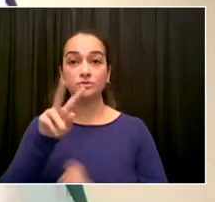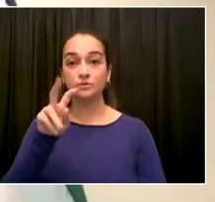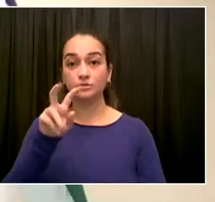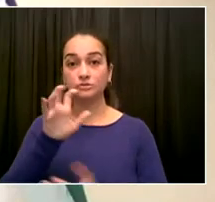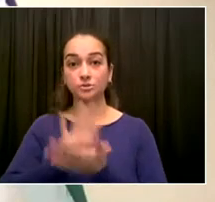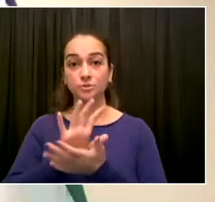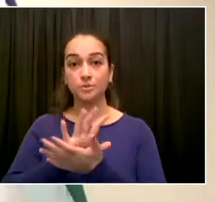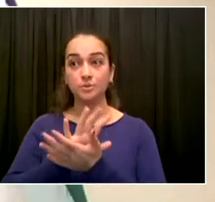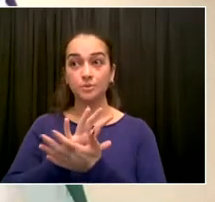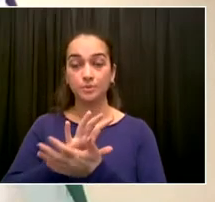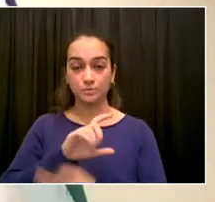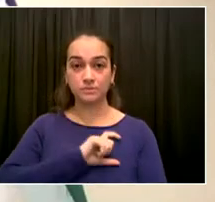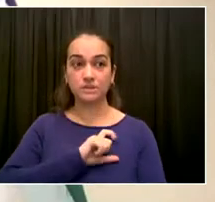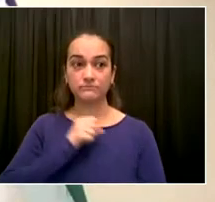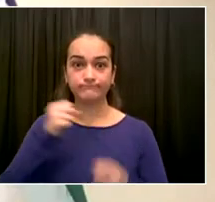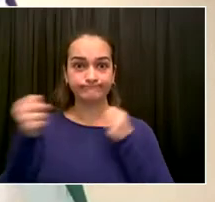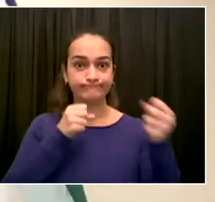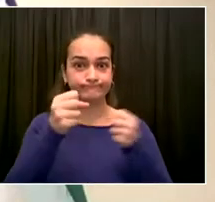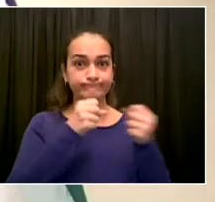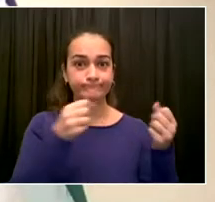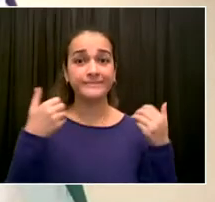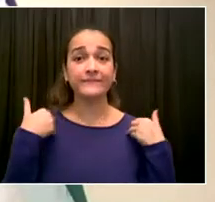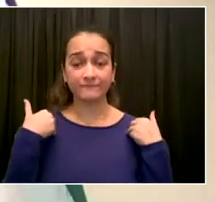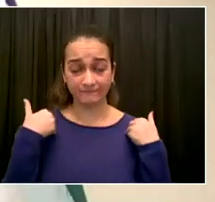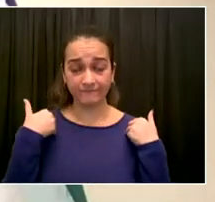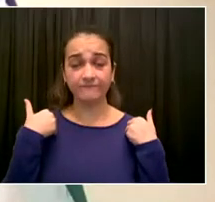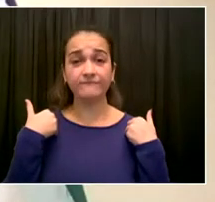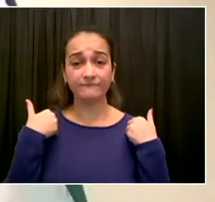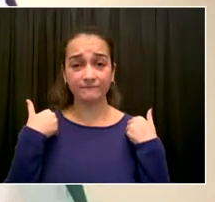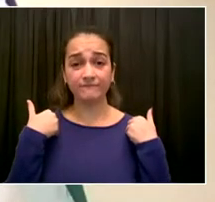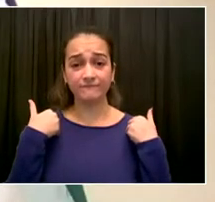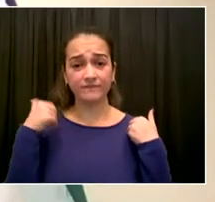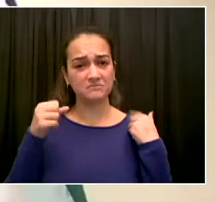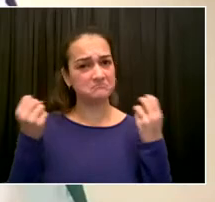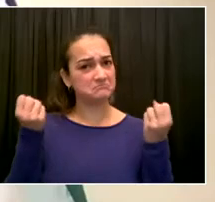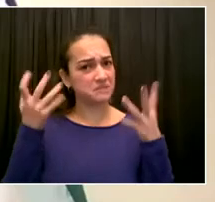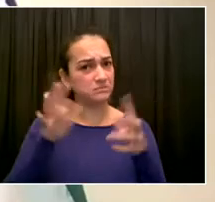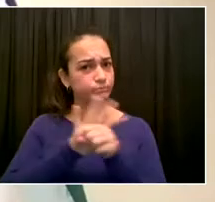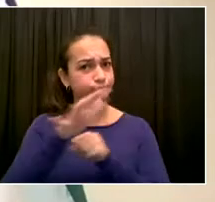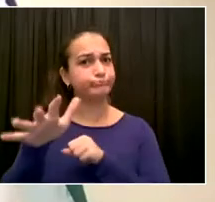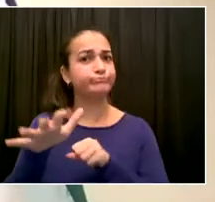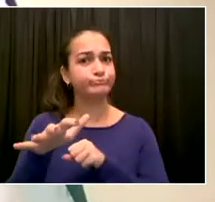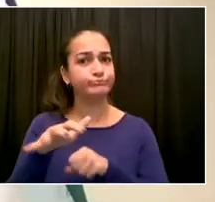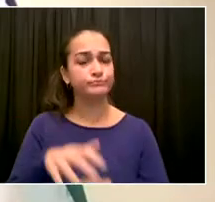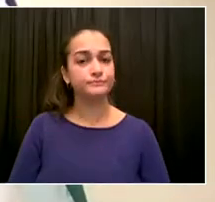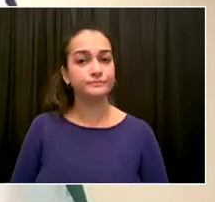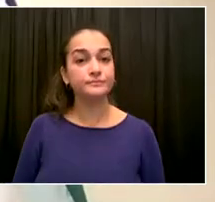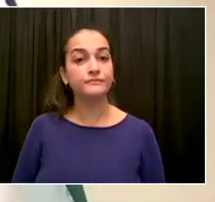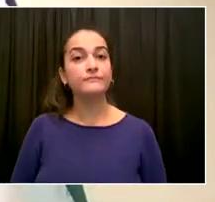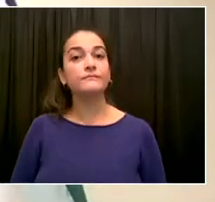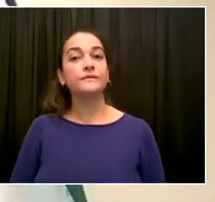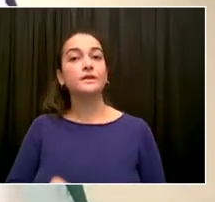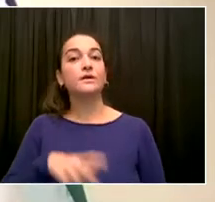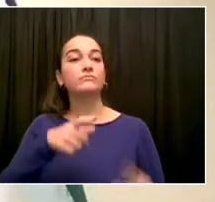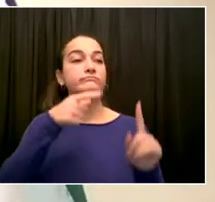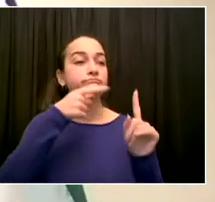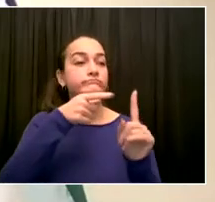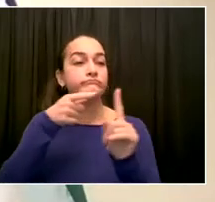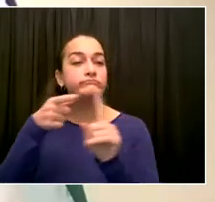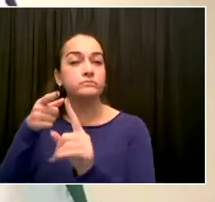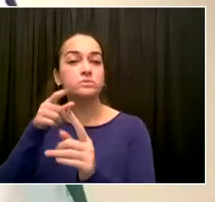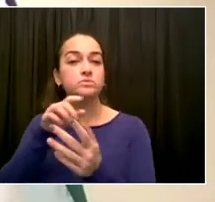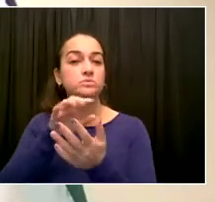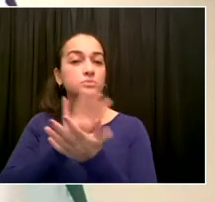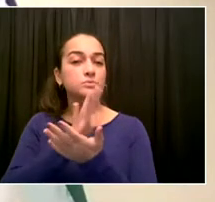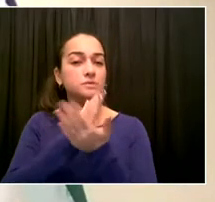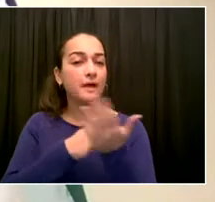We've identified multiple locations where we do scanning. Once again, that's very fluid, but at the same